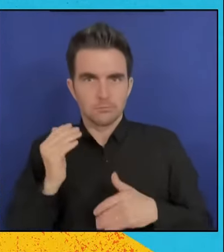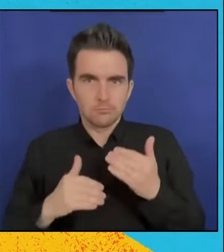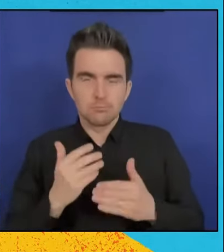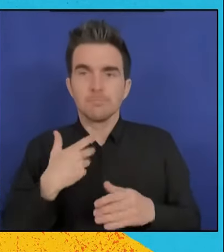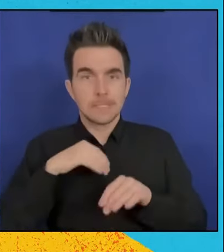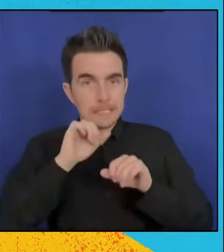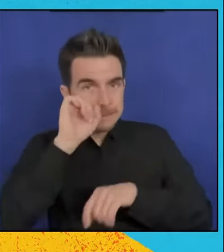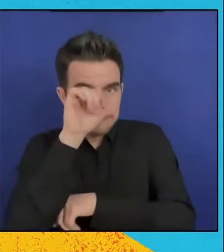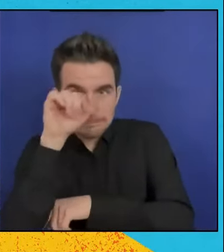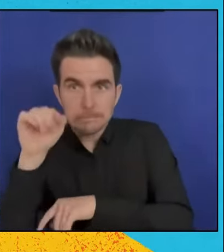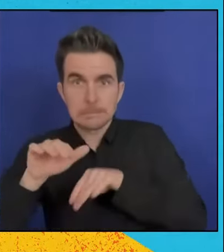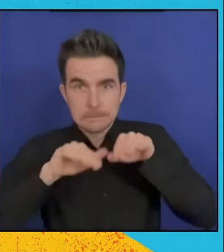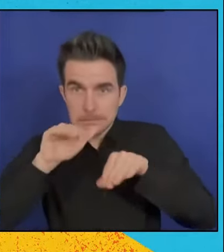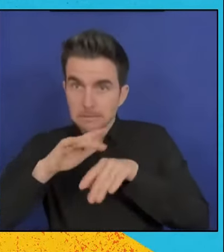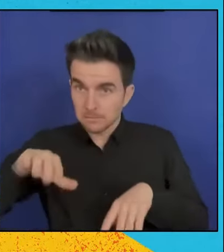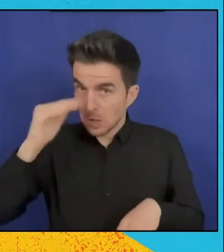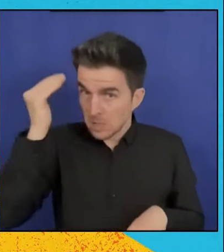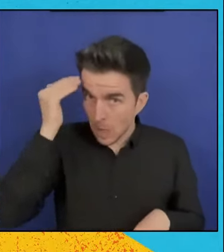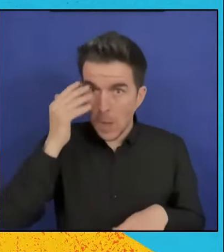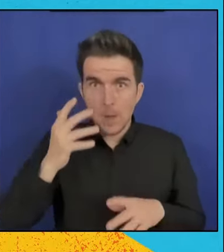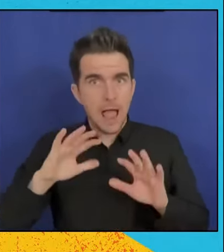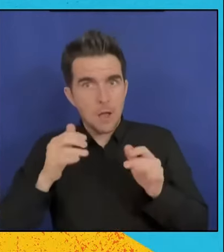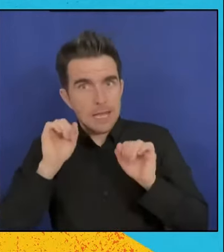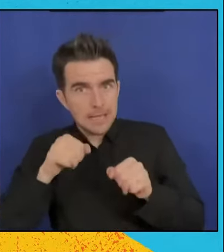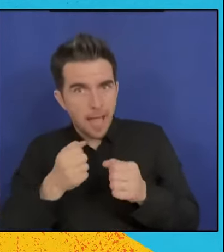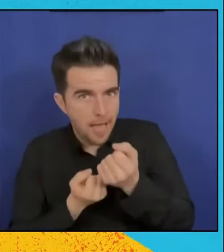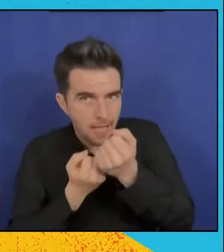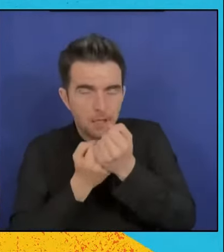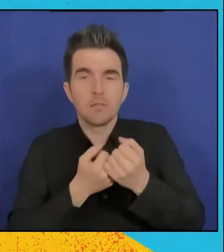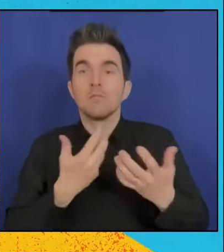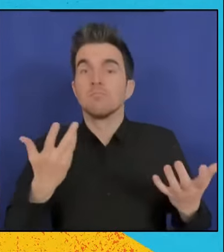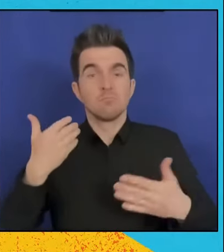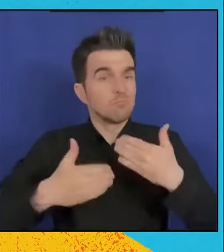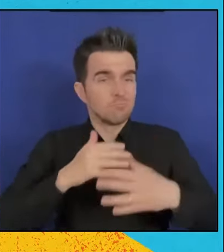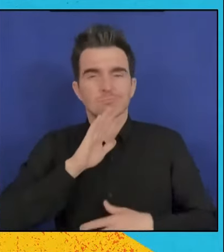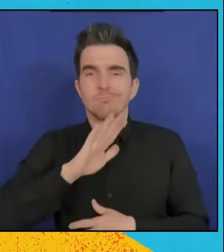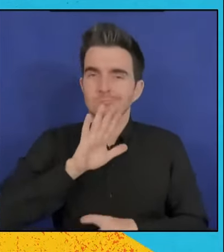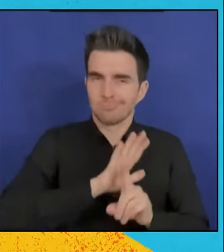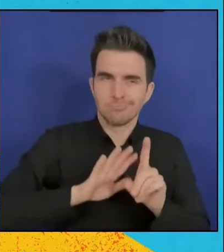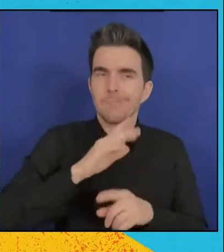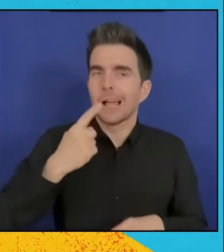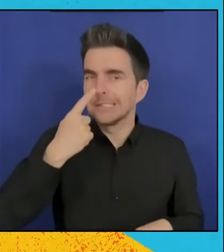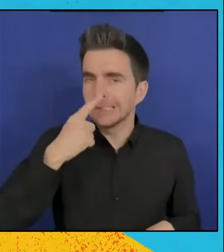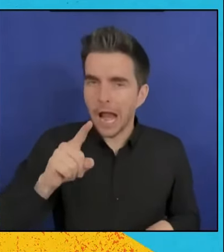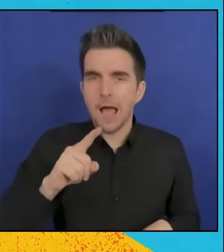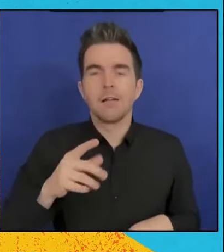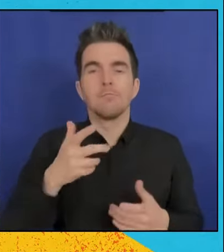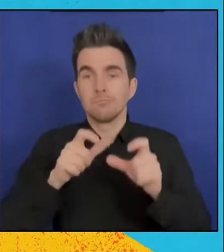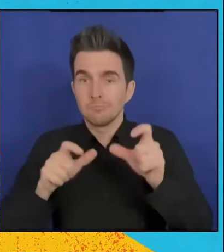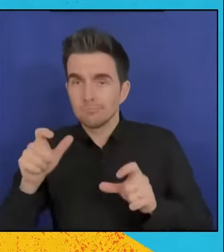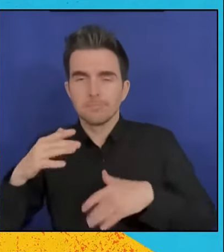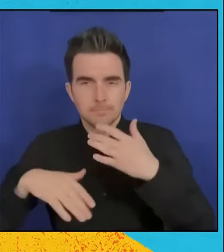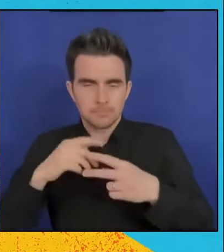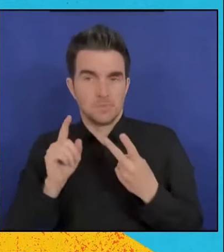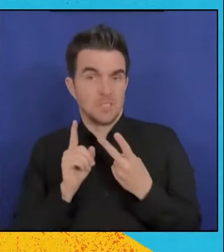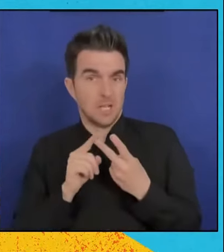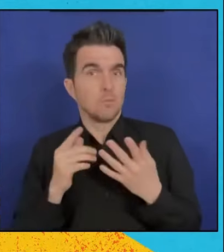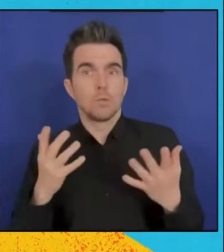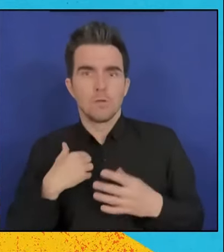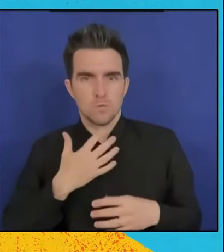debris in our coastline. We are doing it through a science-based approach, trying to see the quantities, uses, but also